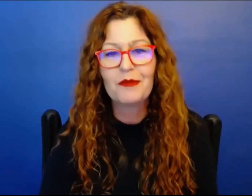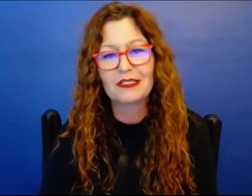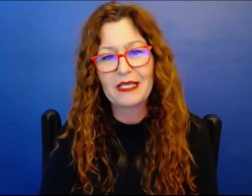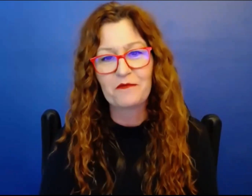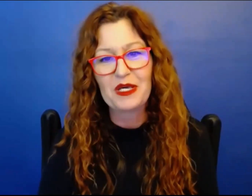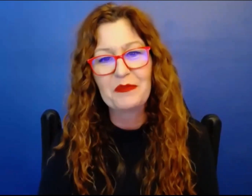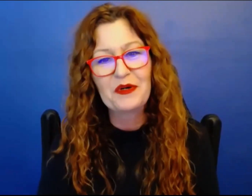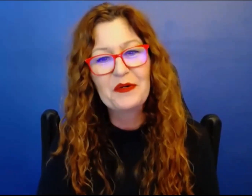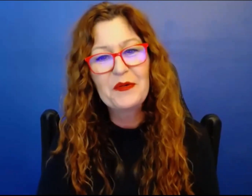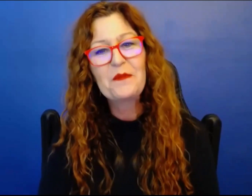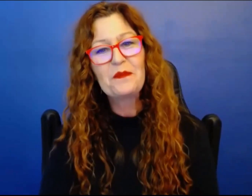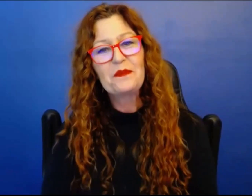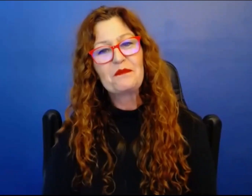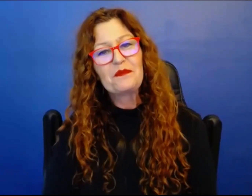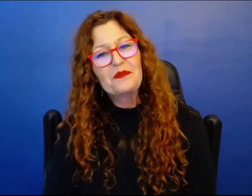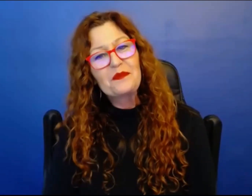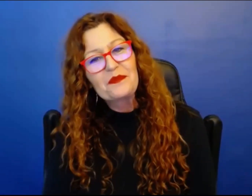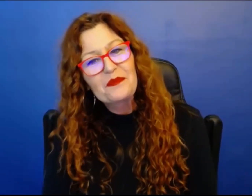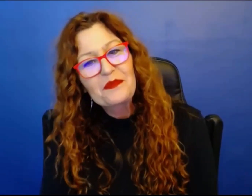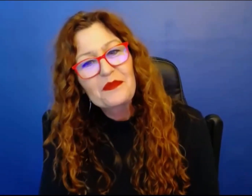connection amongst deaf people.